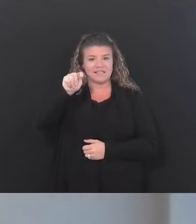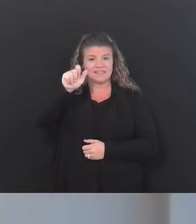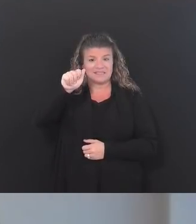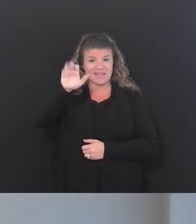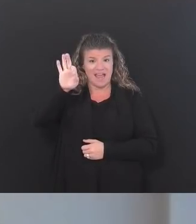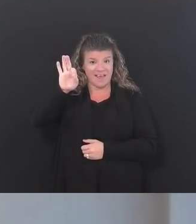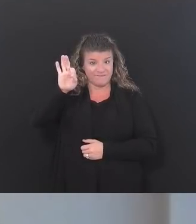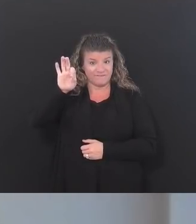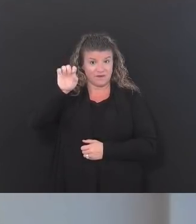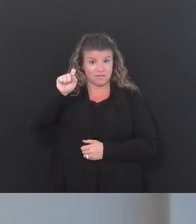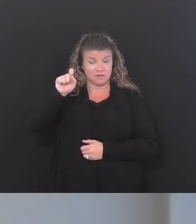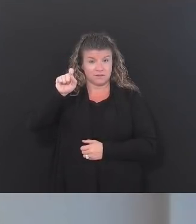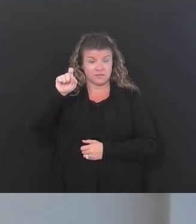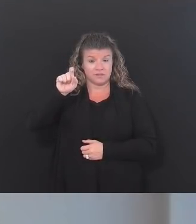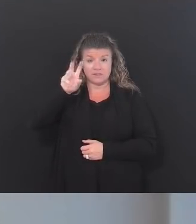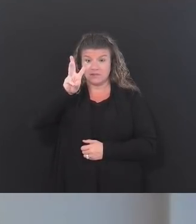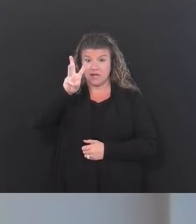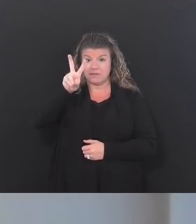wvpath.org. That's